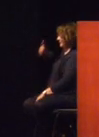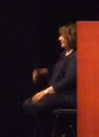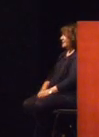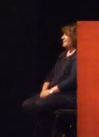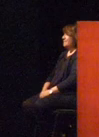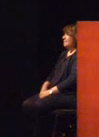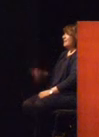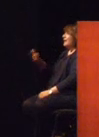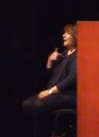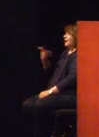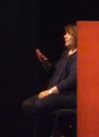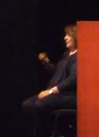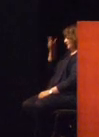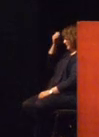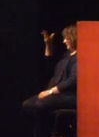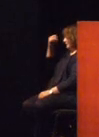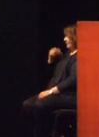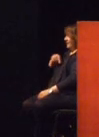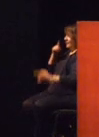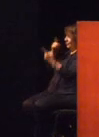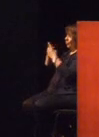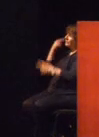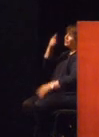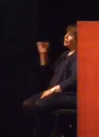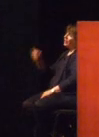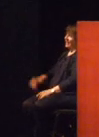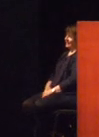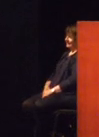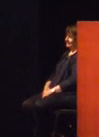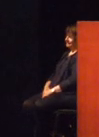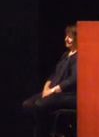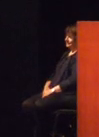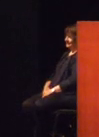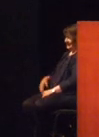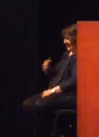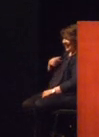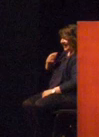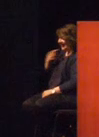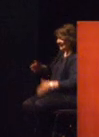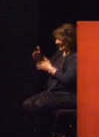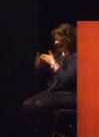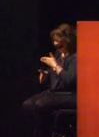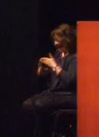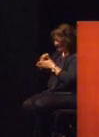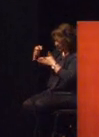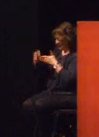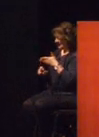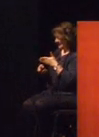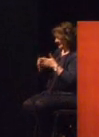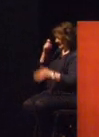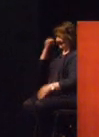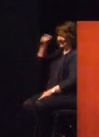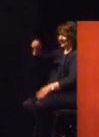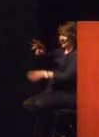I just wanted to share with you what our goals ended up looking like. And I say ended up looking like because those of you who are